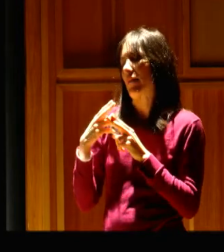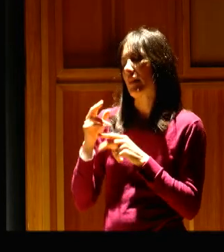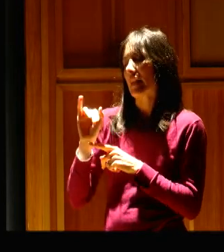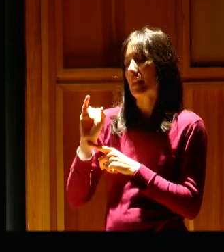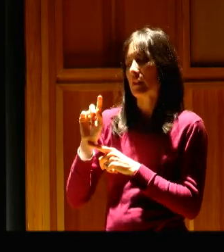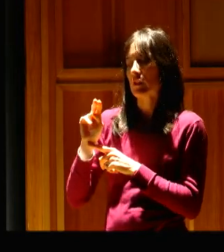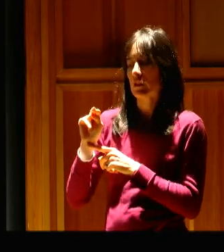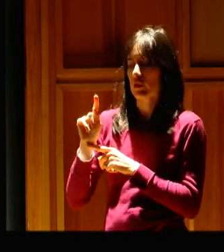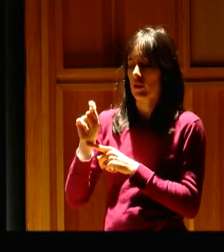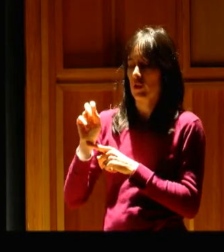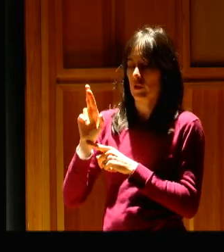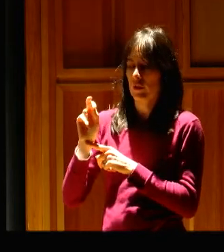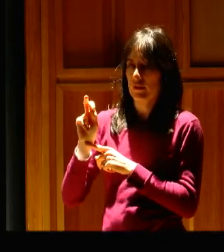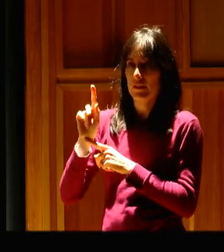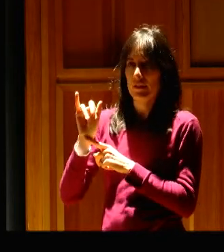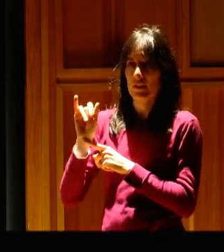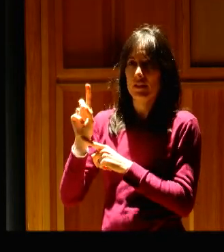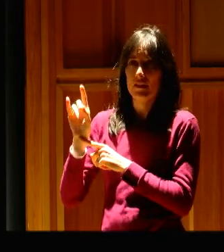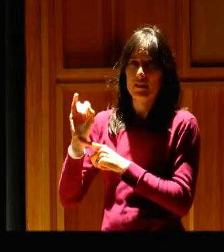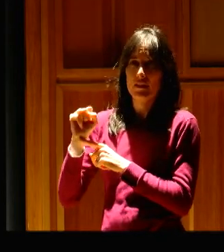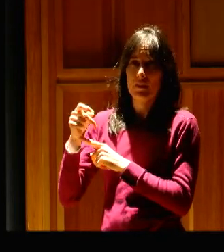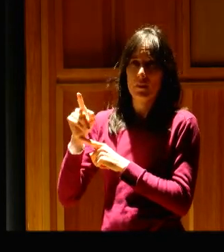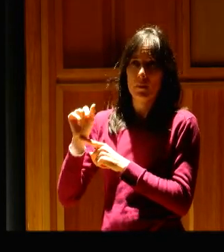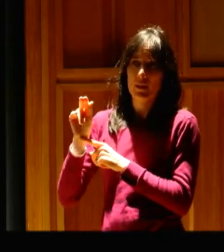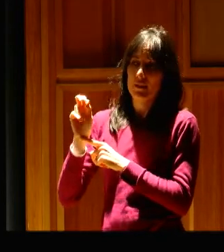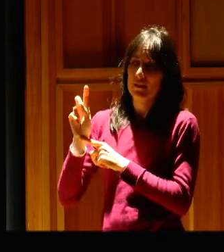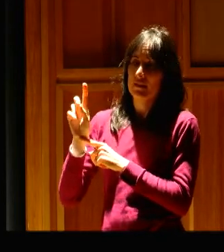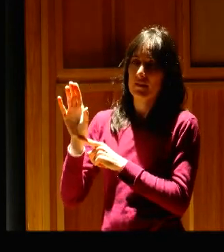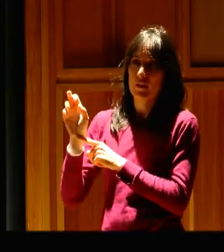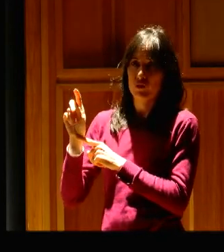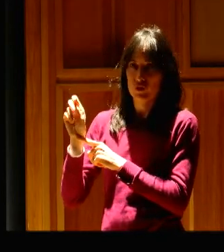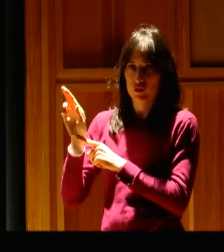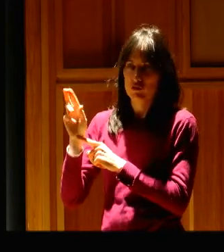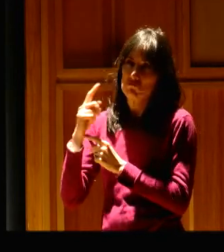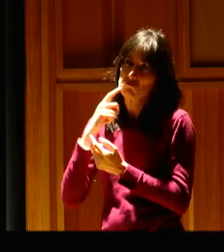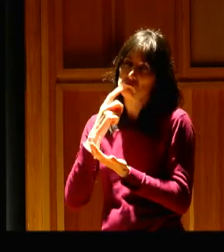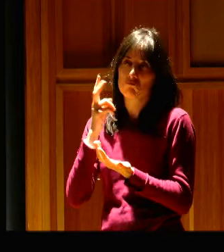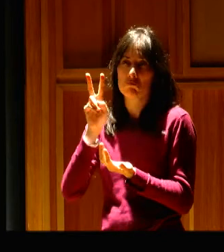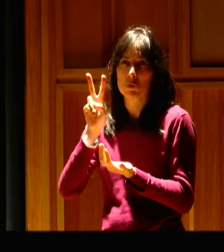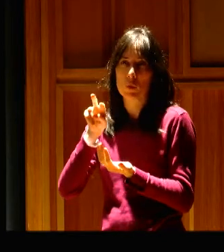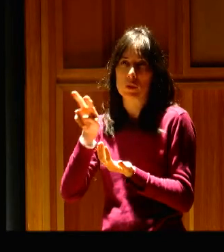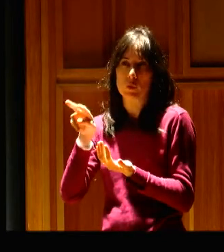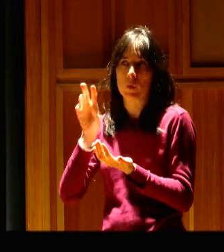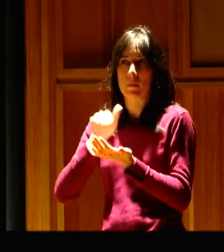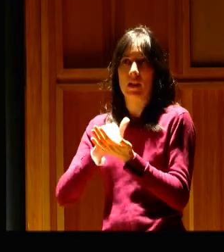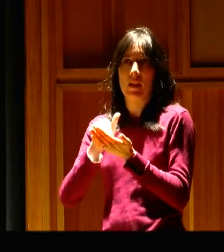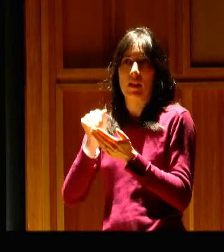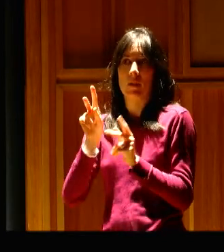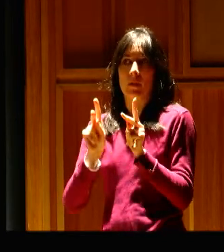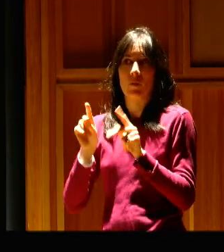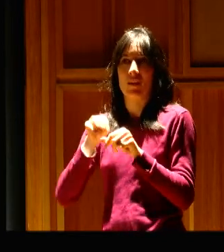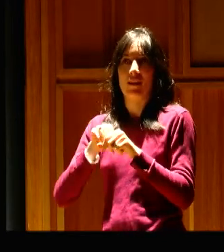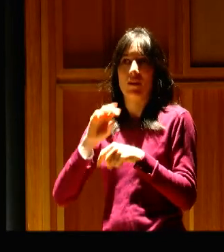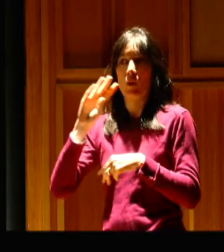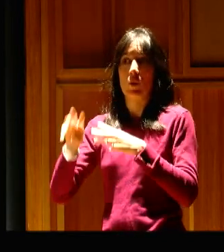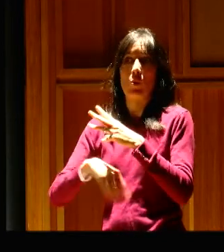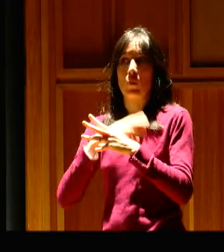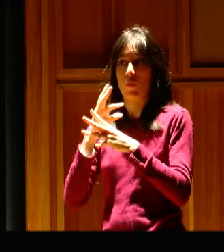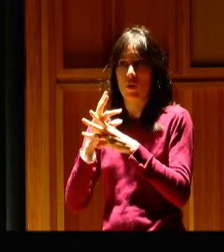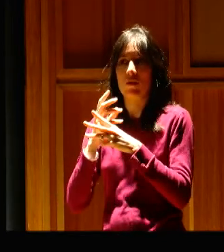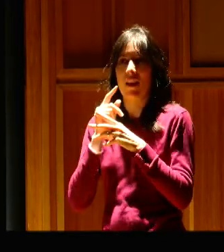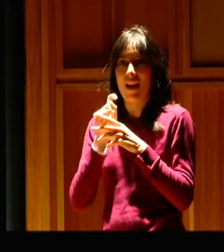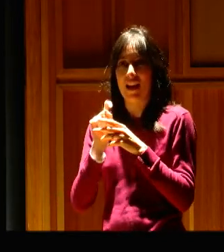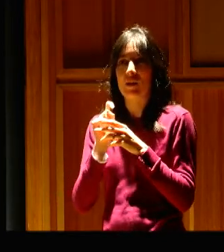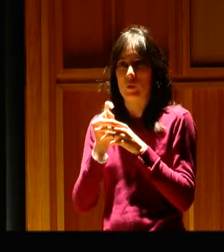estimates that 22 million people worldwide were displaced within their own